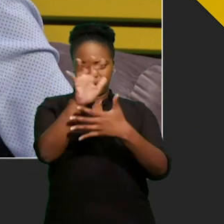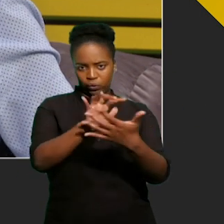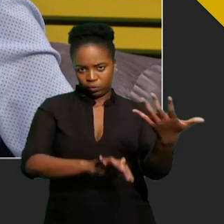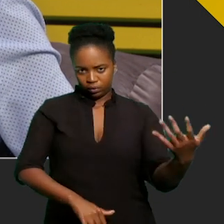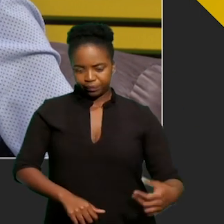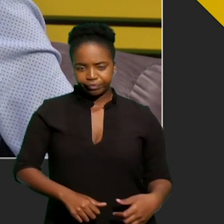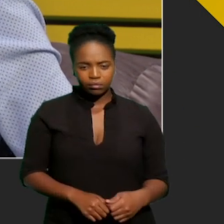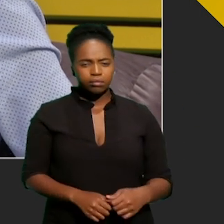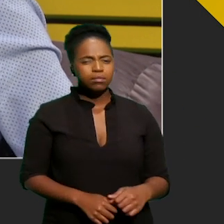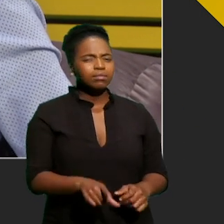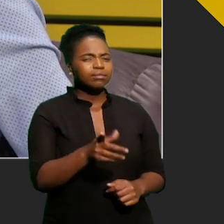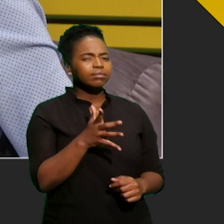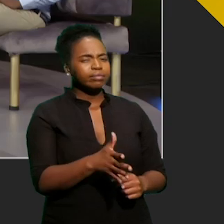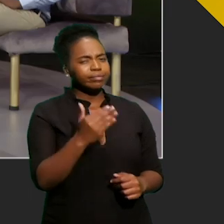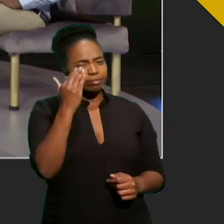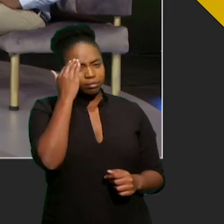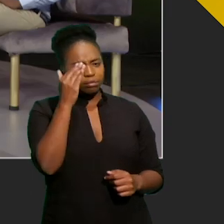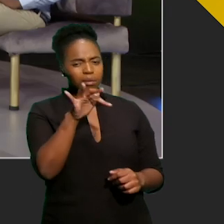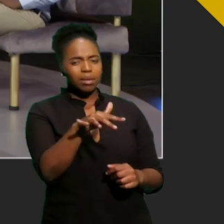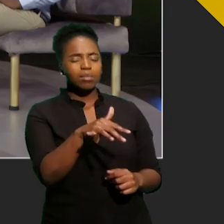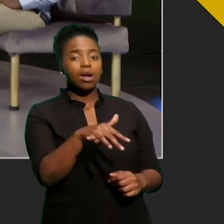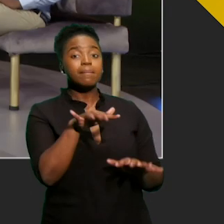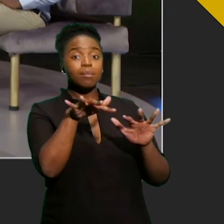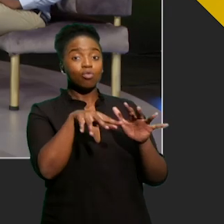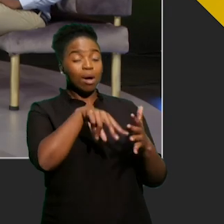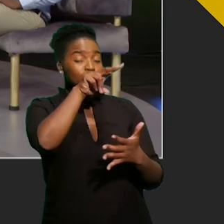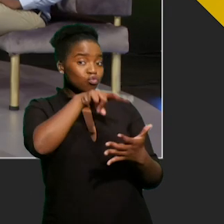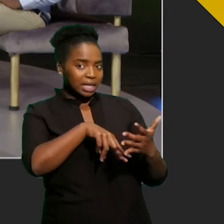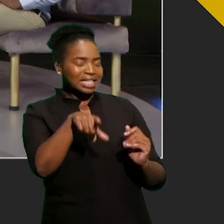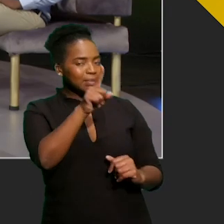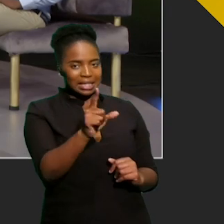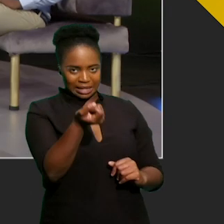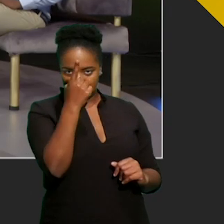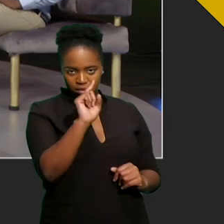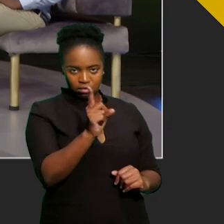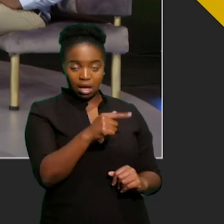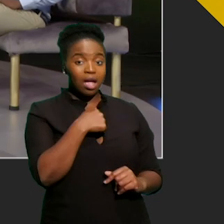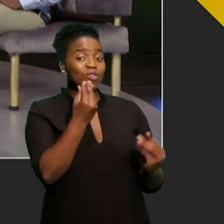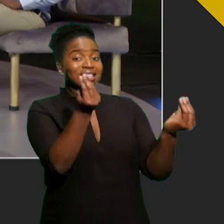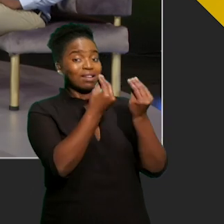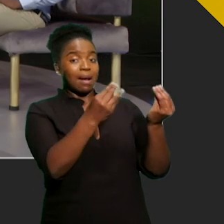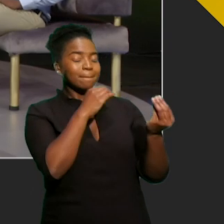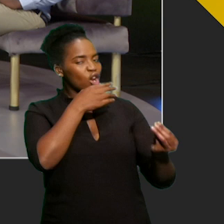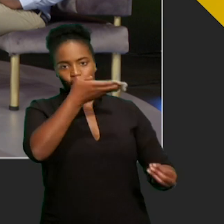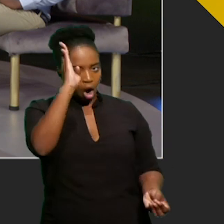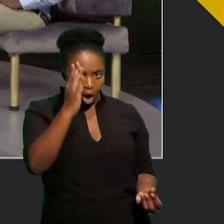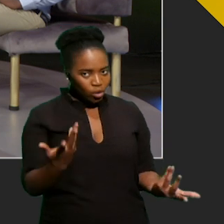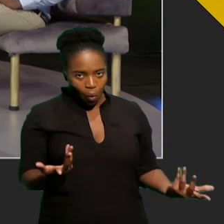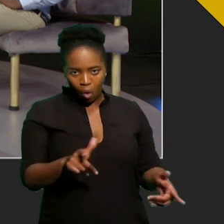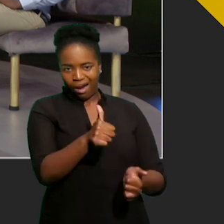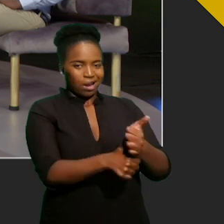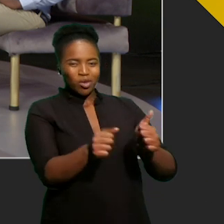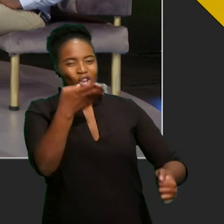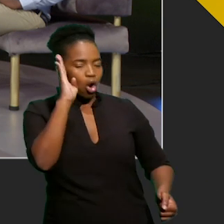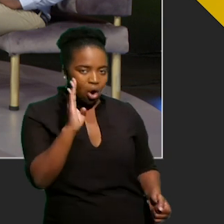favor the enemy. Can I also say this? I think the audience and the readers and whatever, you also need to understand, Khori, just because people are celebrities, they're not gods, they're not demigods. Yes.